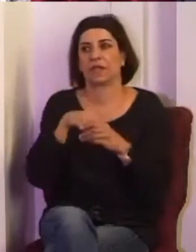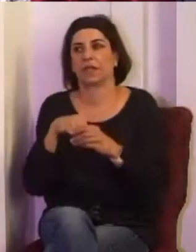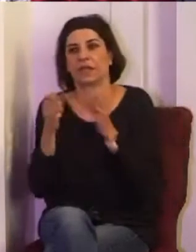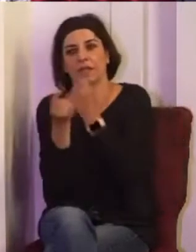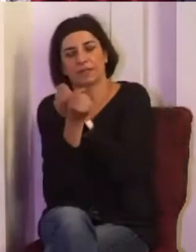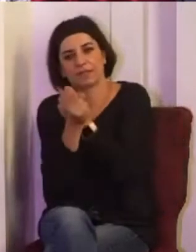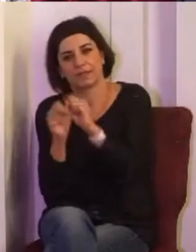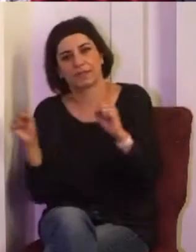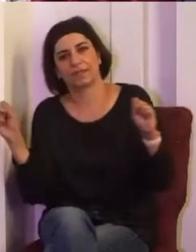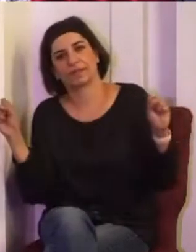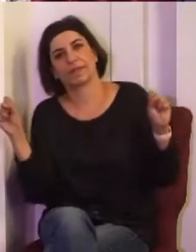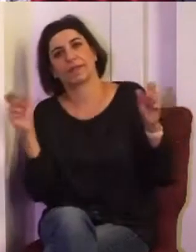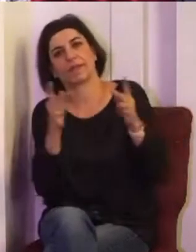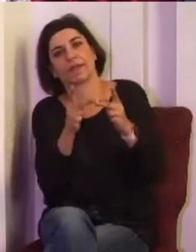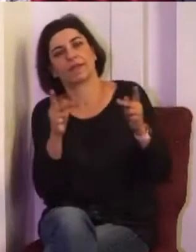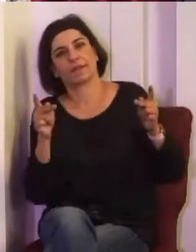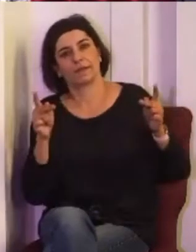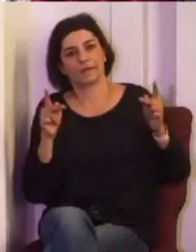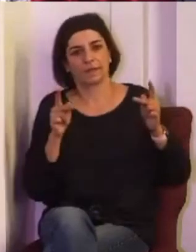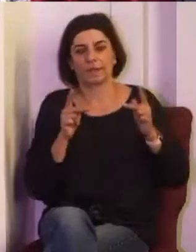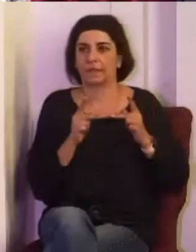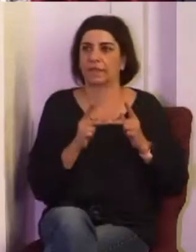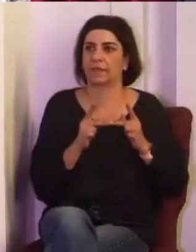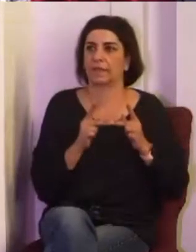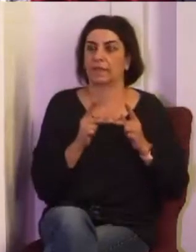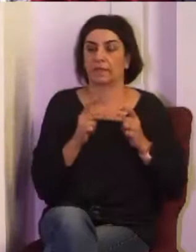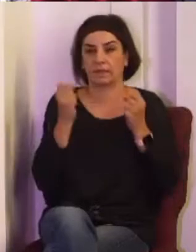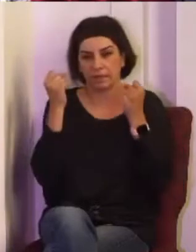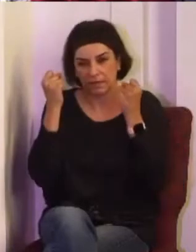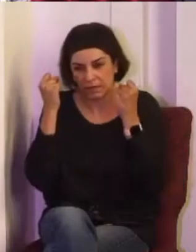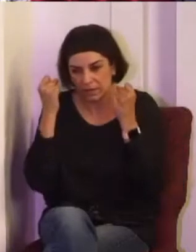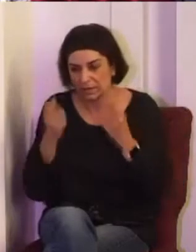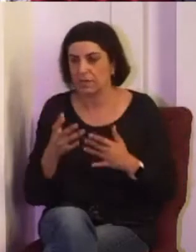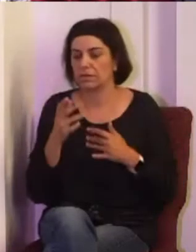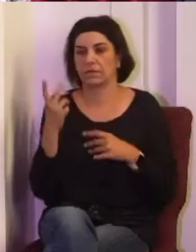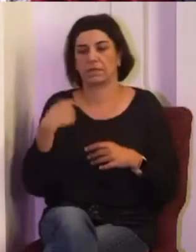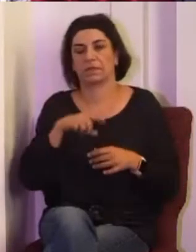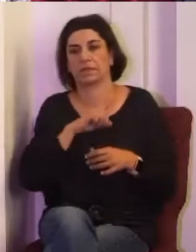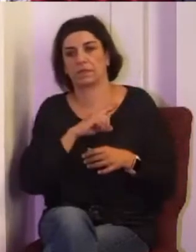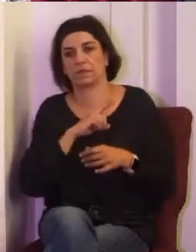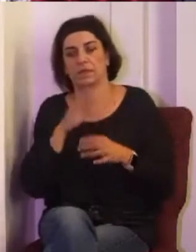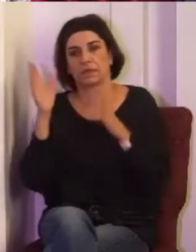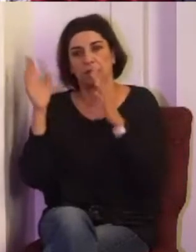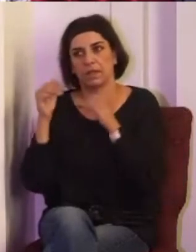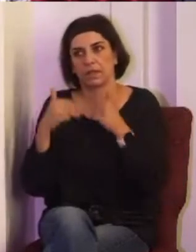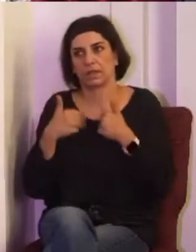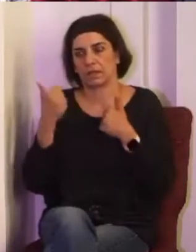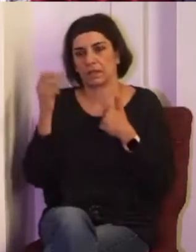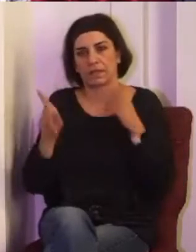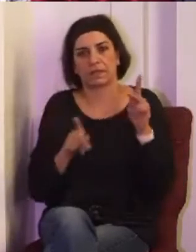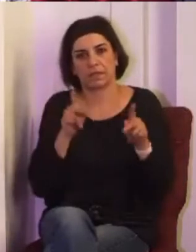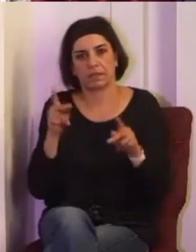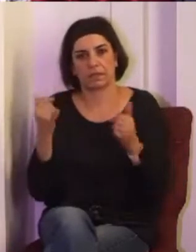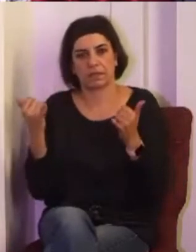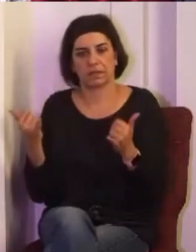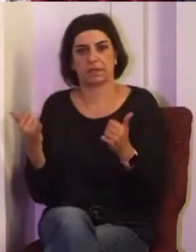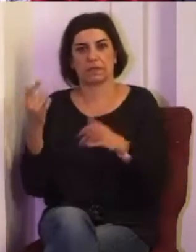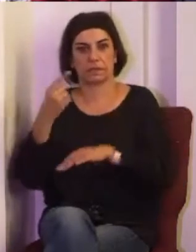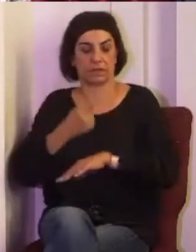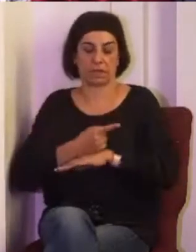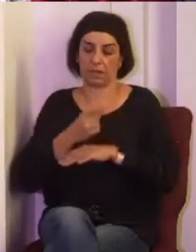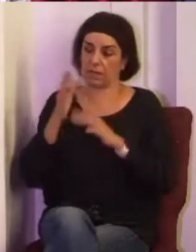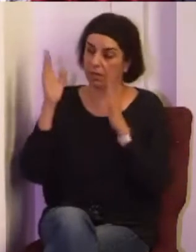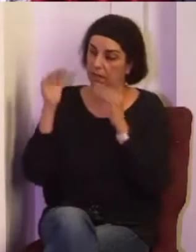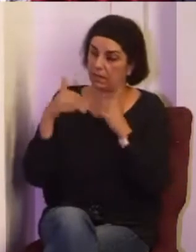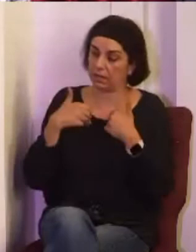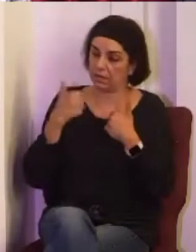safe space. When so many of us, and I hope that those younger folks today don't have to go through as much as we did, but